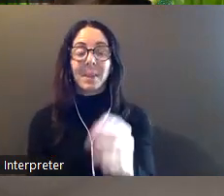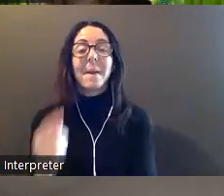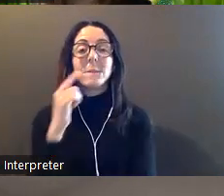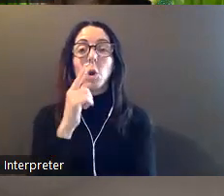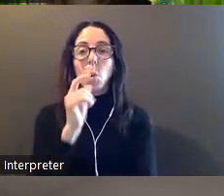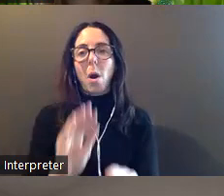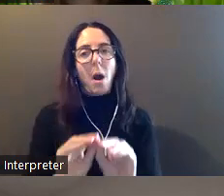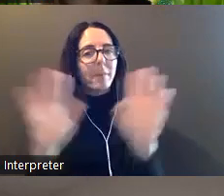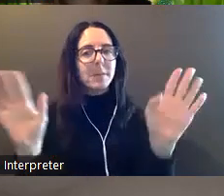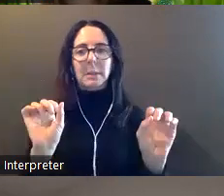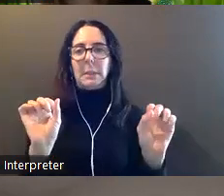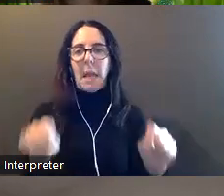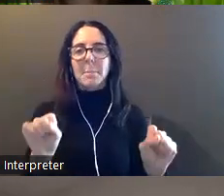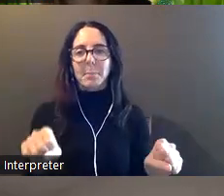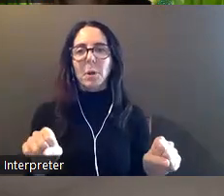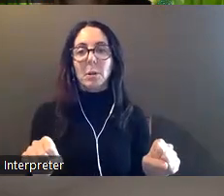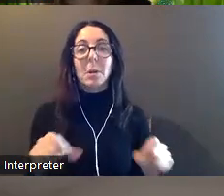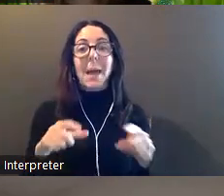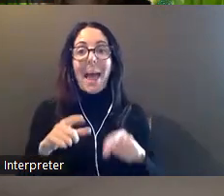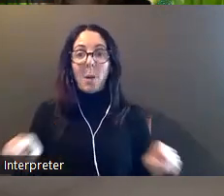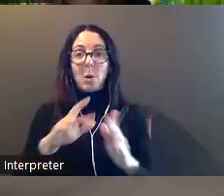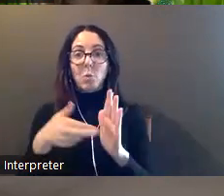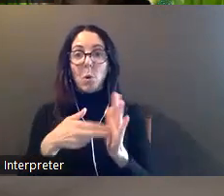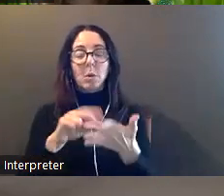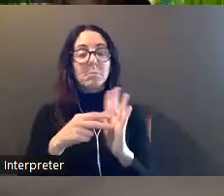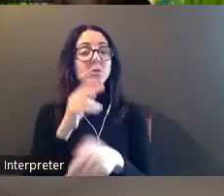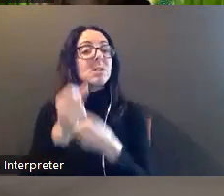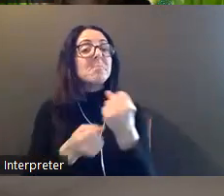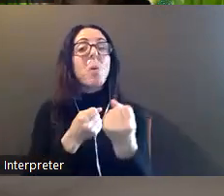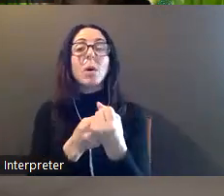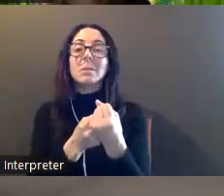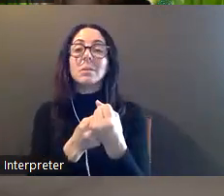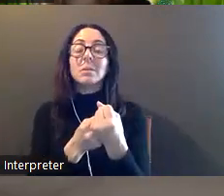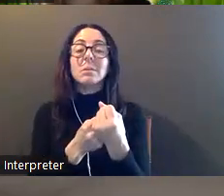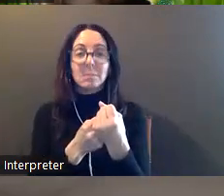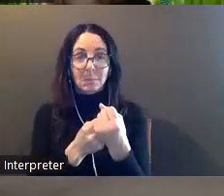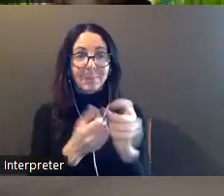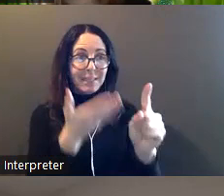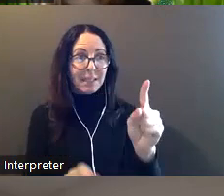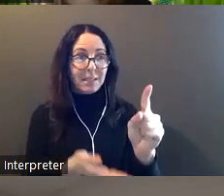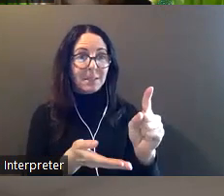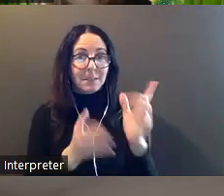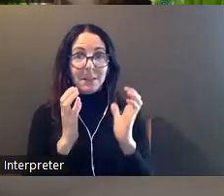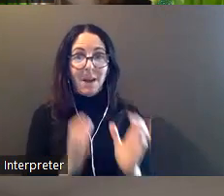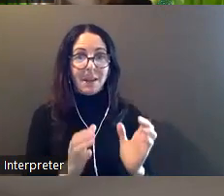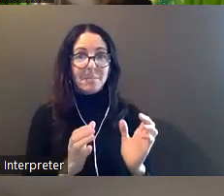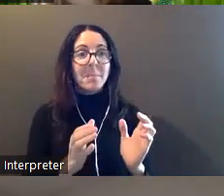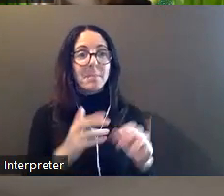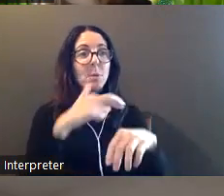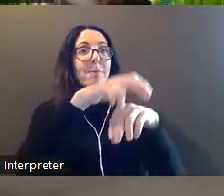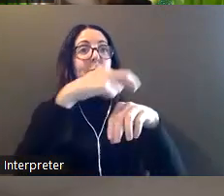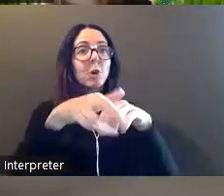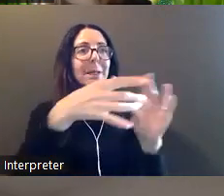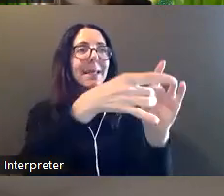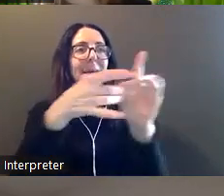clearly capable. And our role is to be supportive and to link our clients to resources.